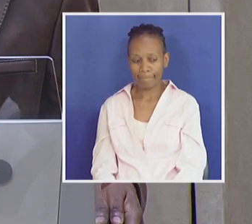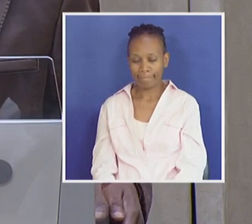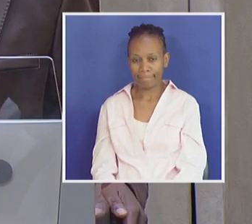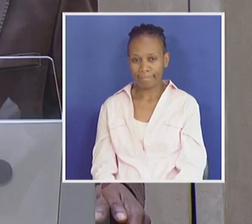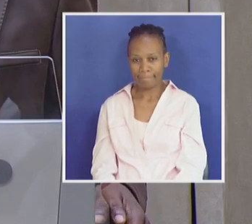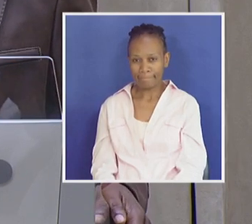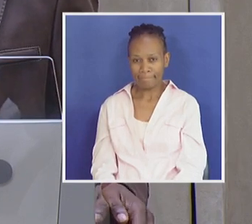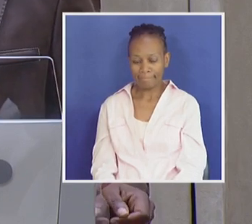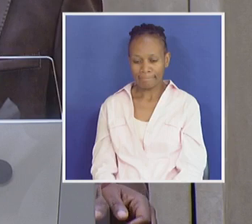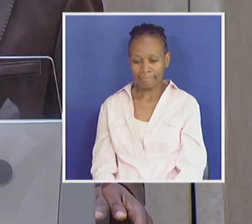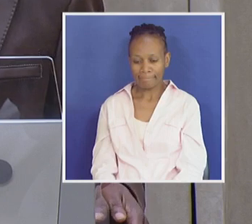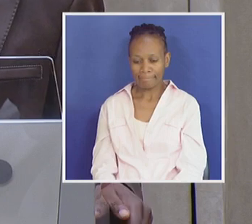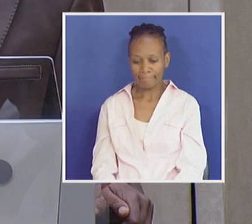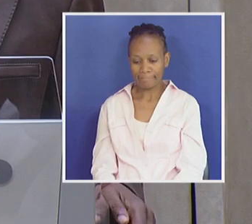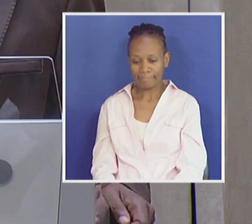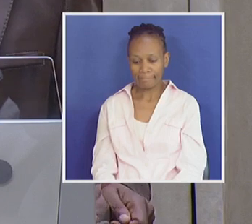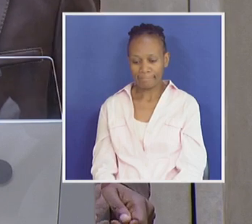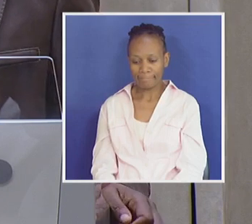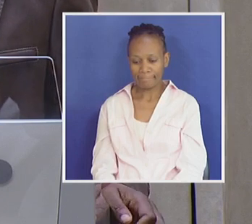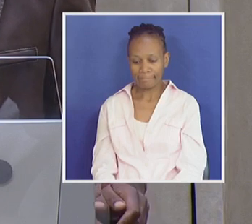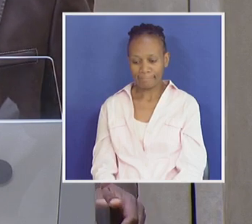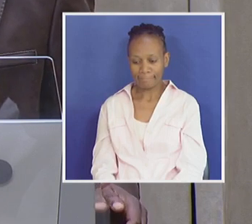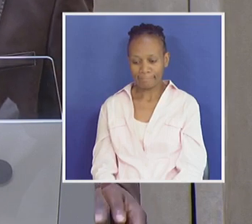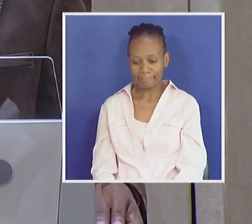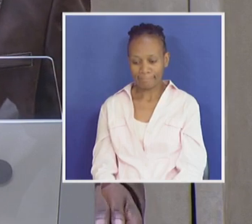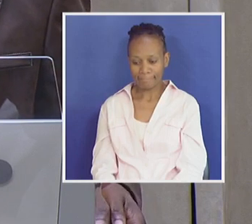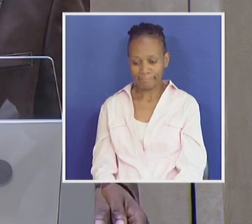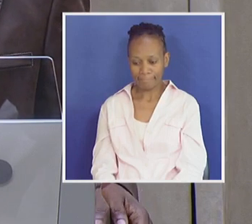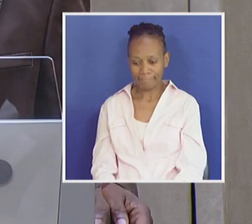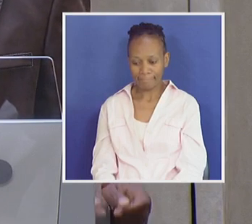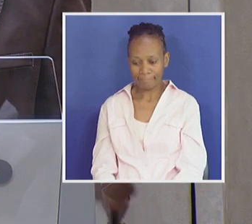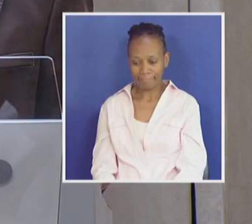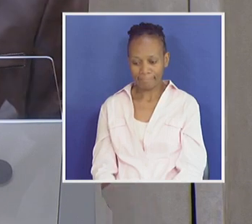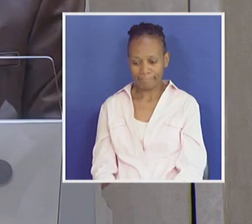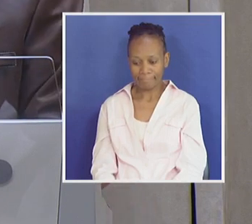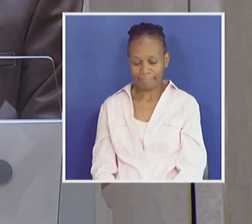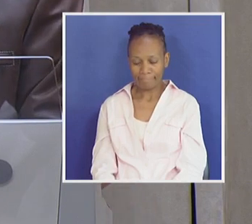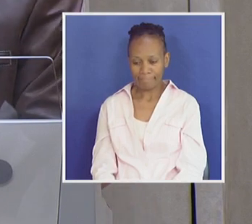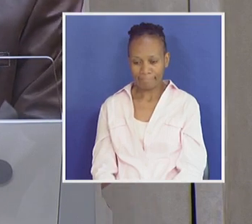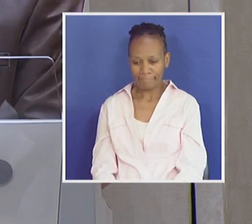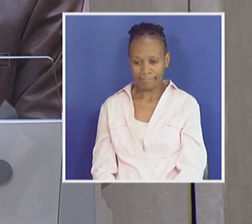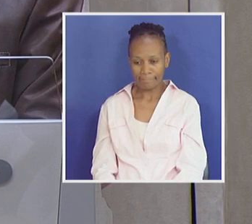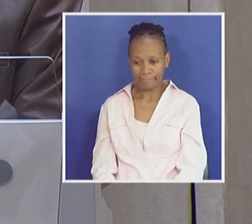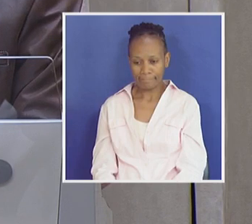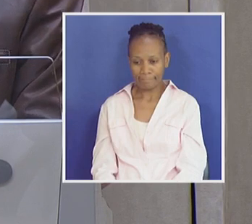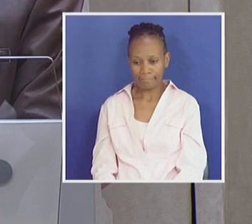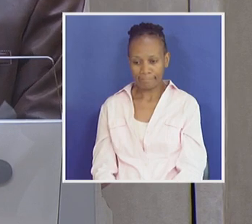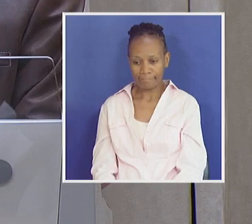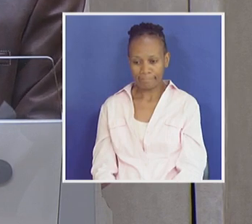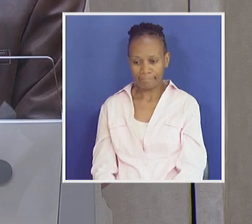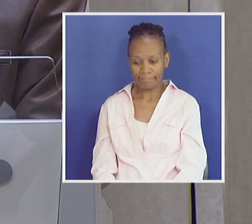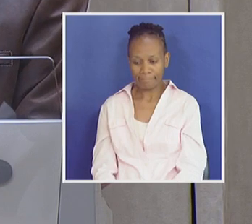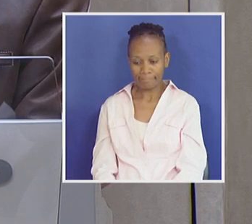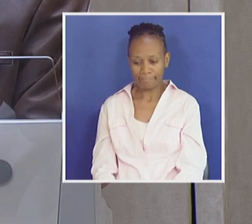Nquthu Local Municipality. The Municipal Systems Act sets out the obligation of the municipality in respect of the public participation,